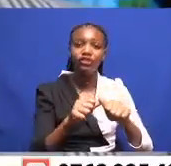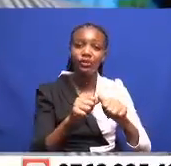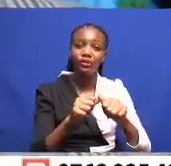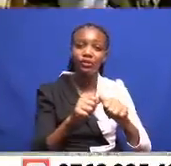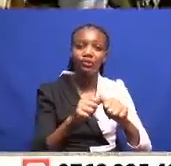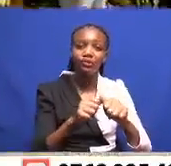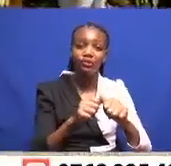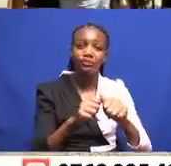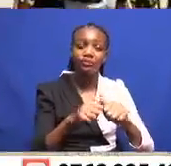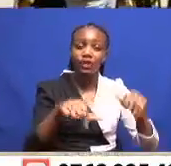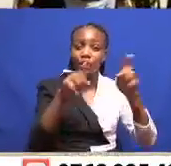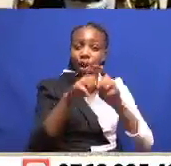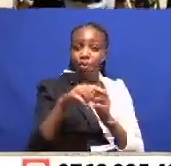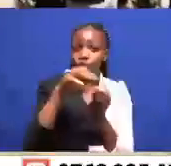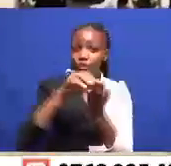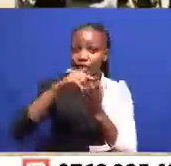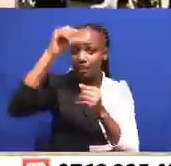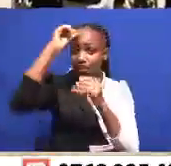media